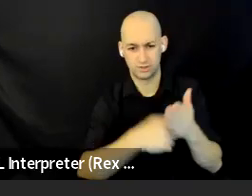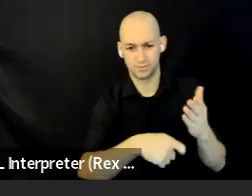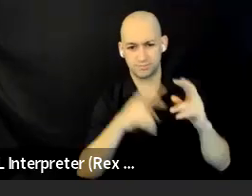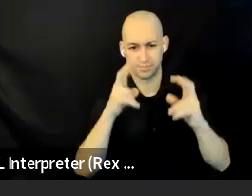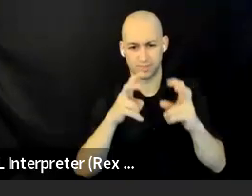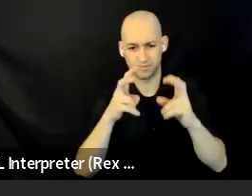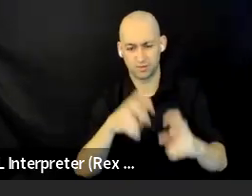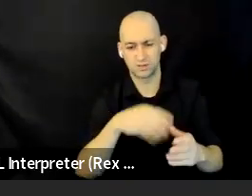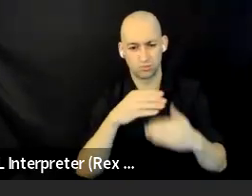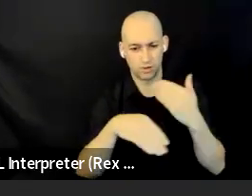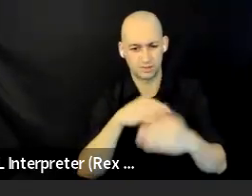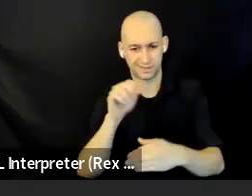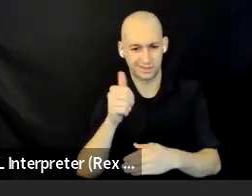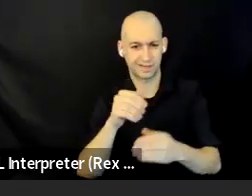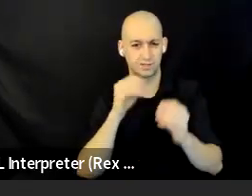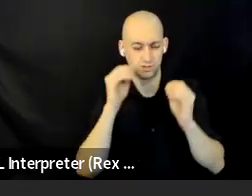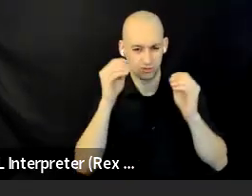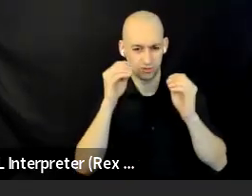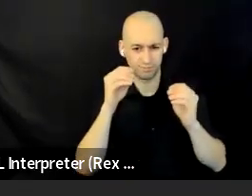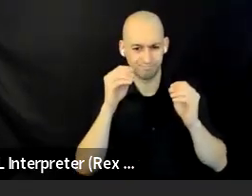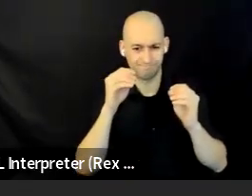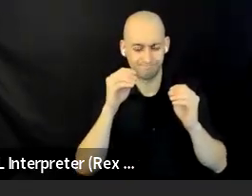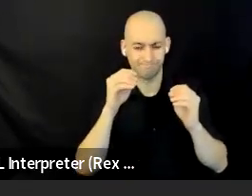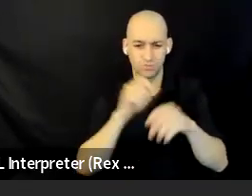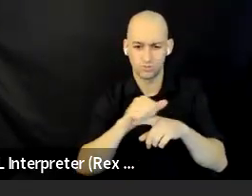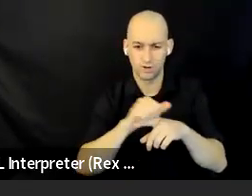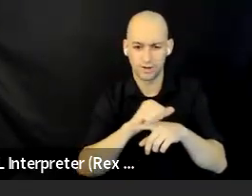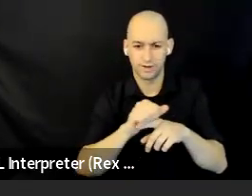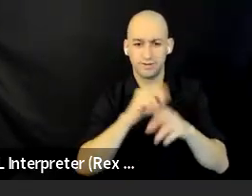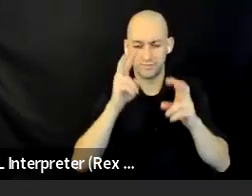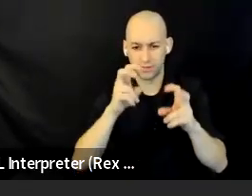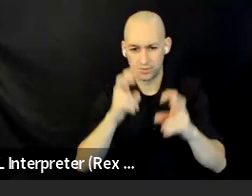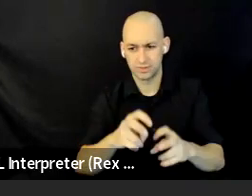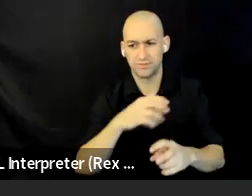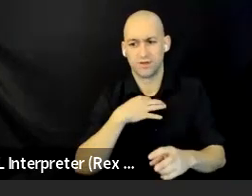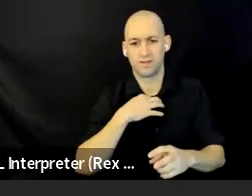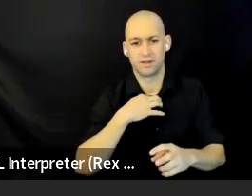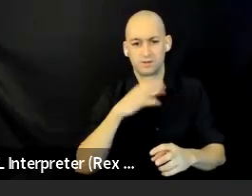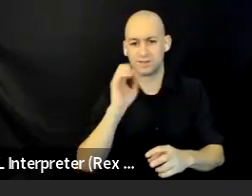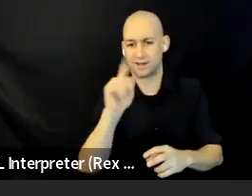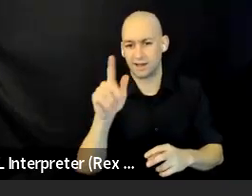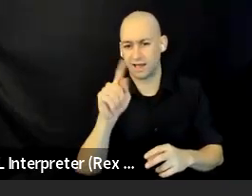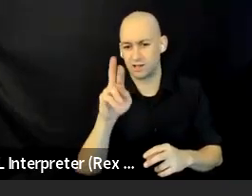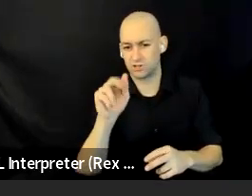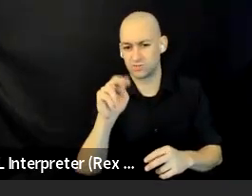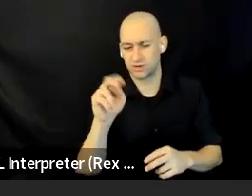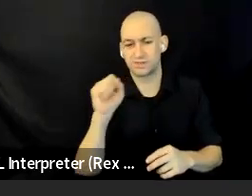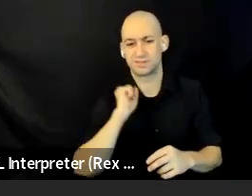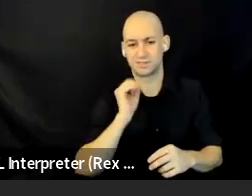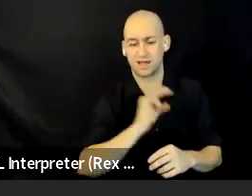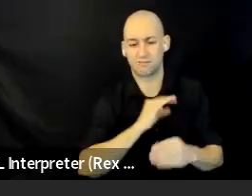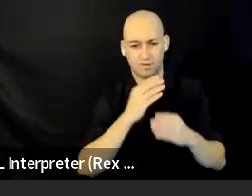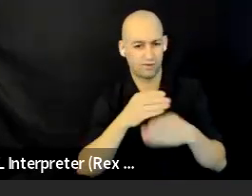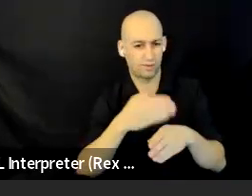of 10 trained volunteer evaluators comprised of Commission and Caltrans staff, divided into 2 teams.